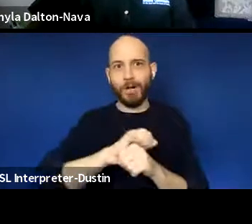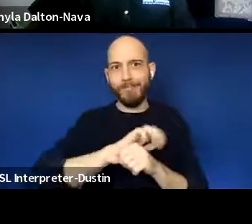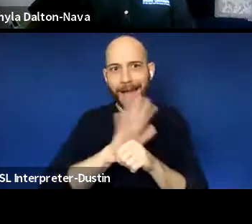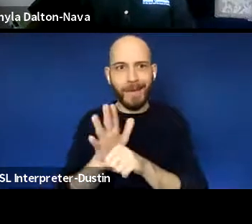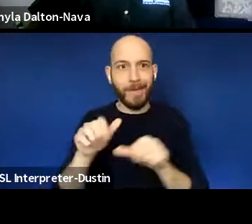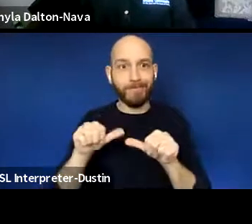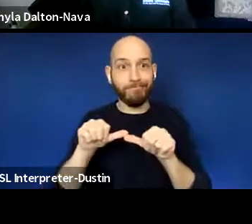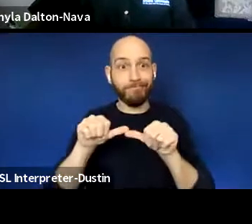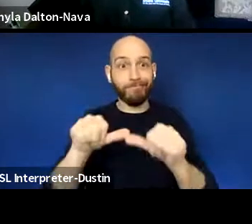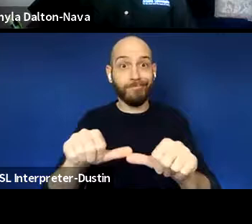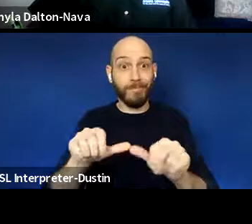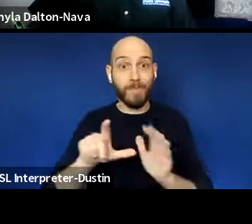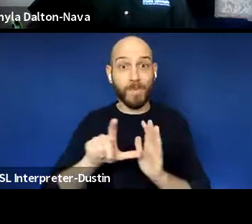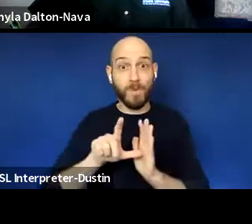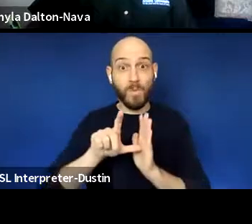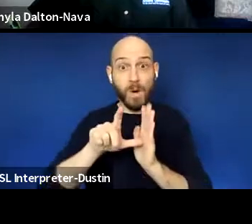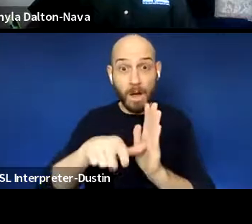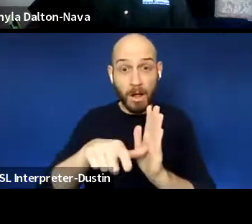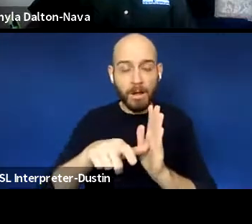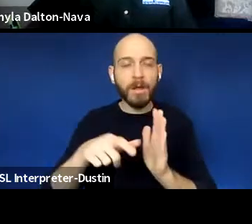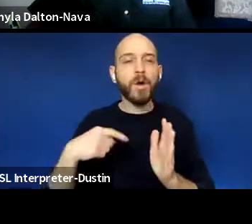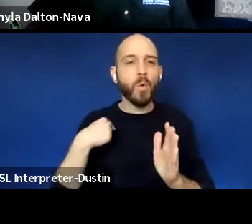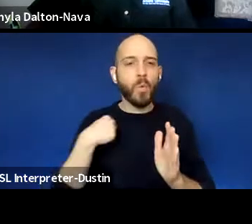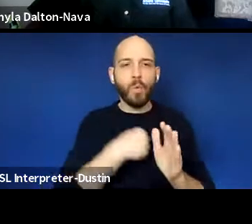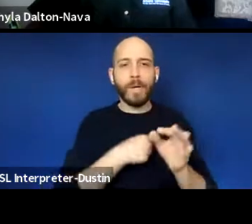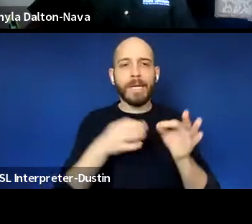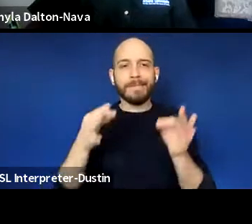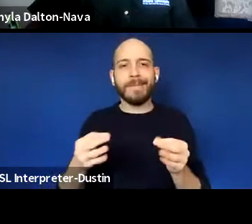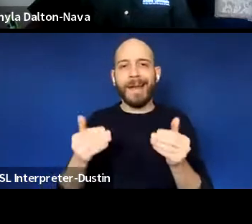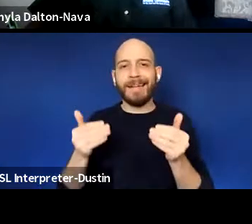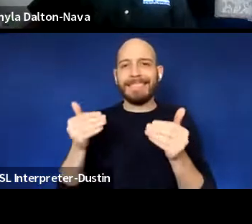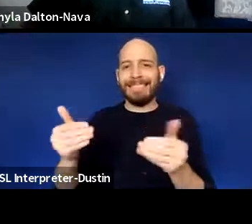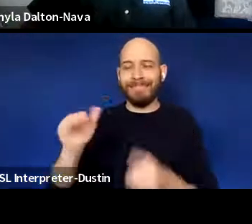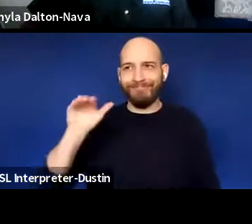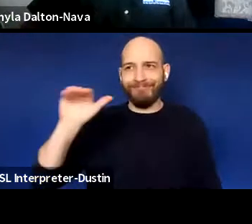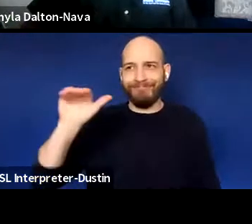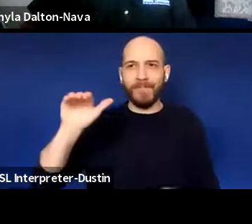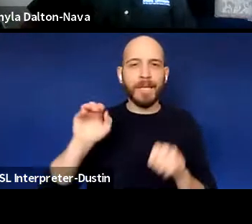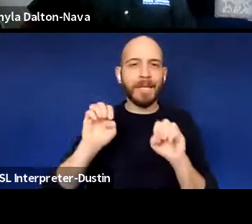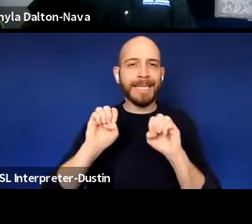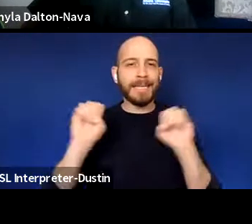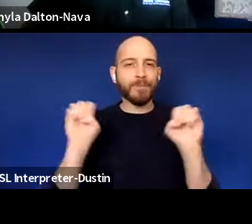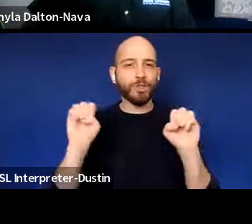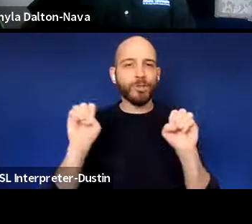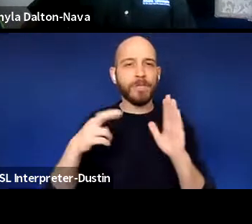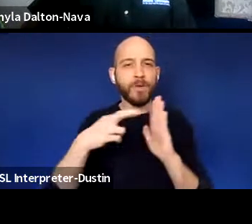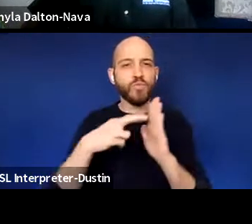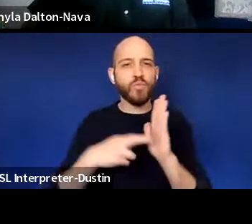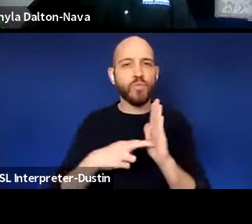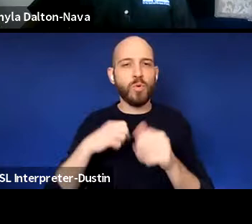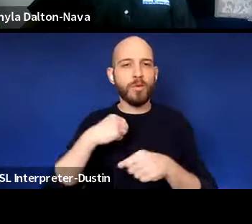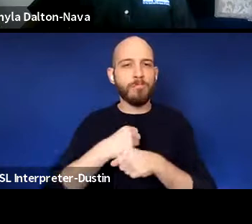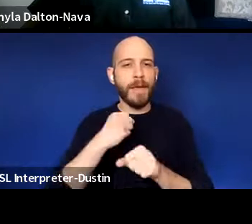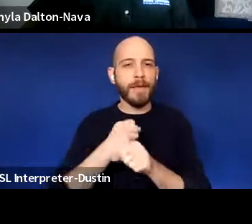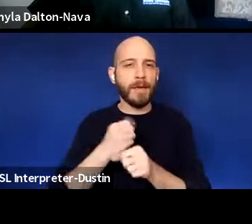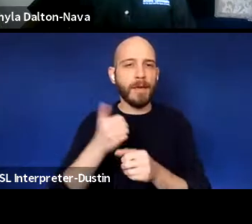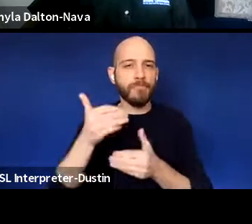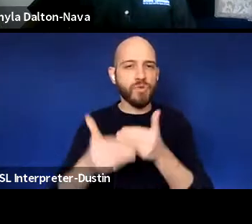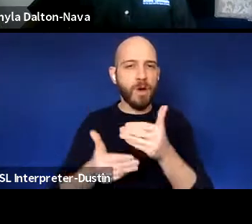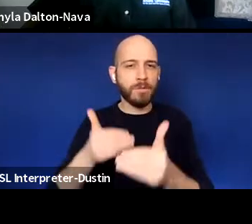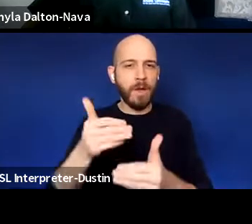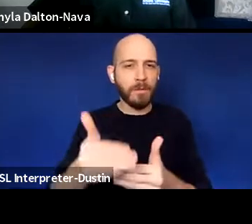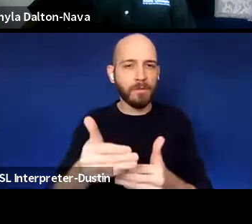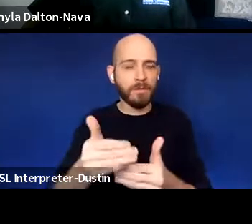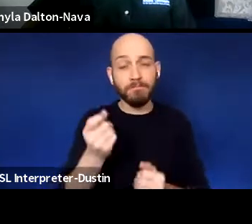we made a request for an emergency rulemaking process. That process took about 60 days or so to be